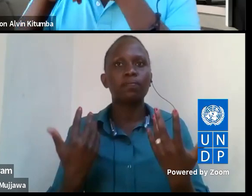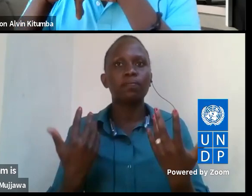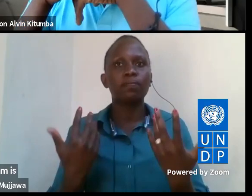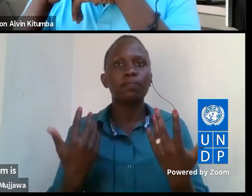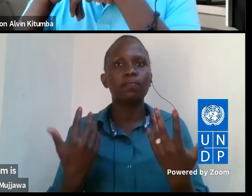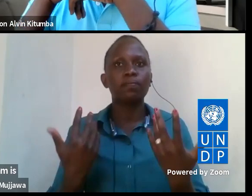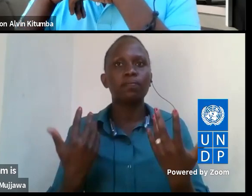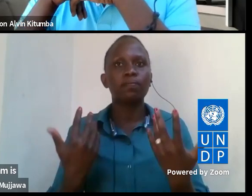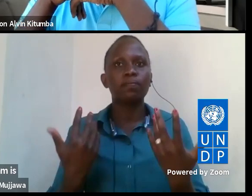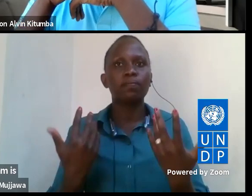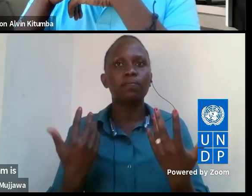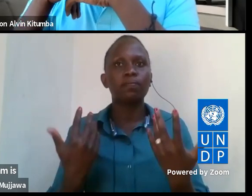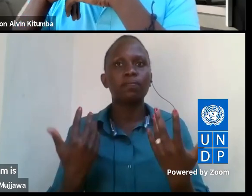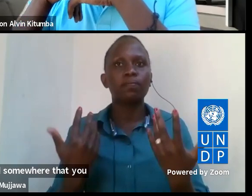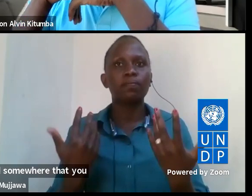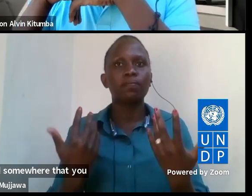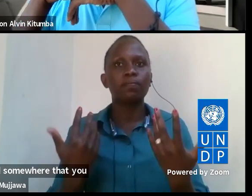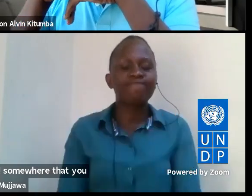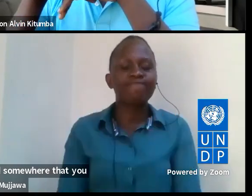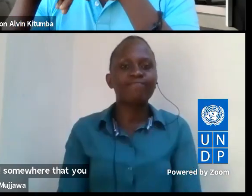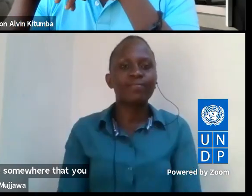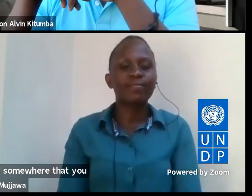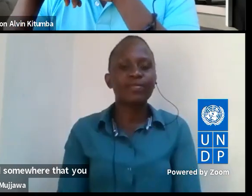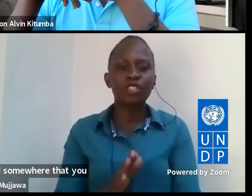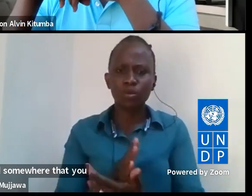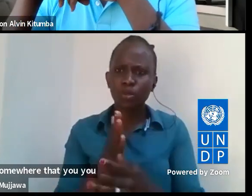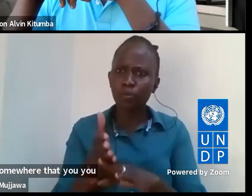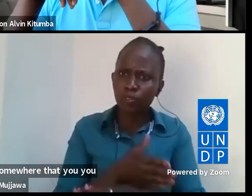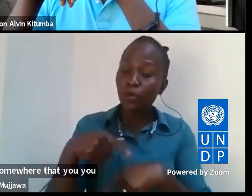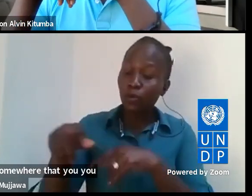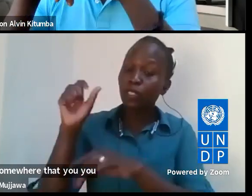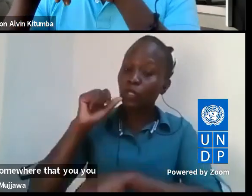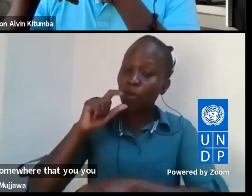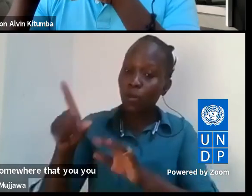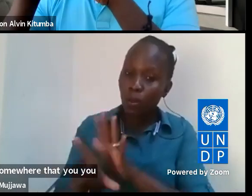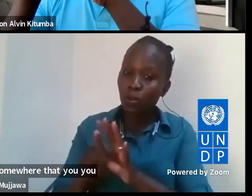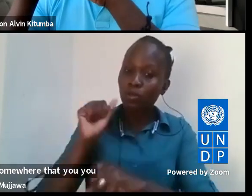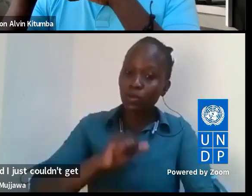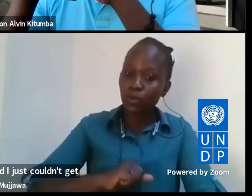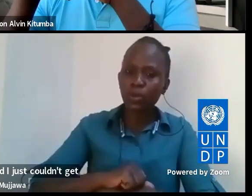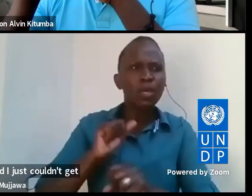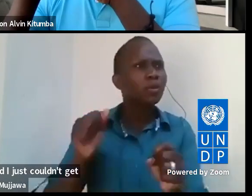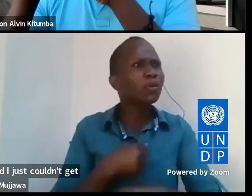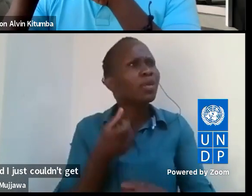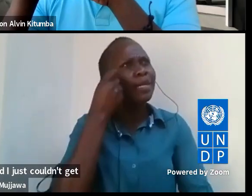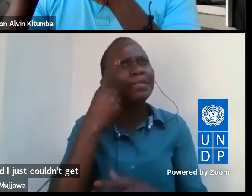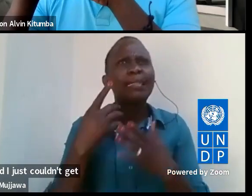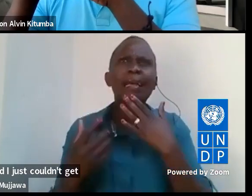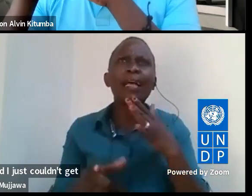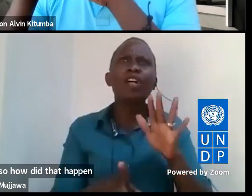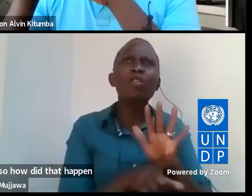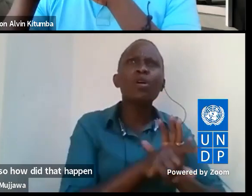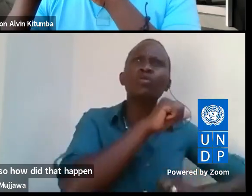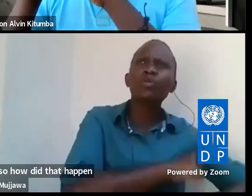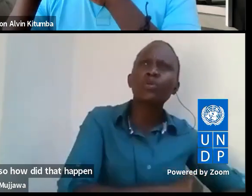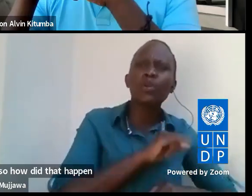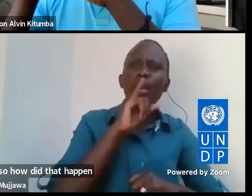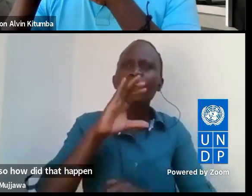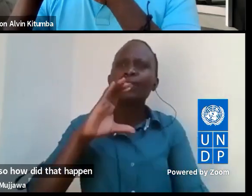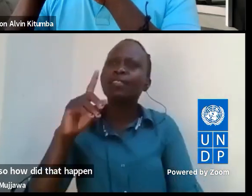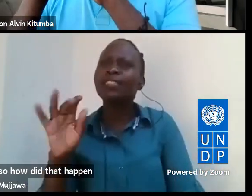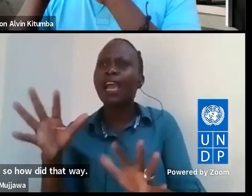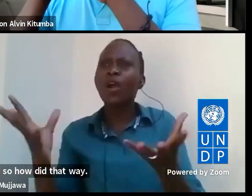went into law school, and I just couldn't get my head around law school and ICT. So how did that transition happen? Were your parents happy